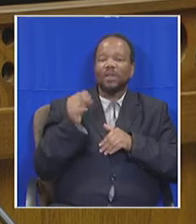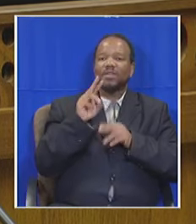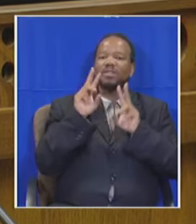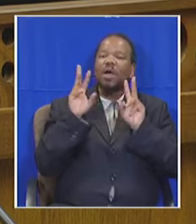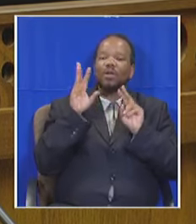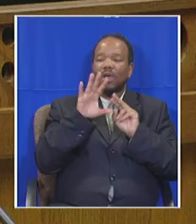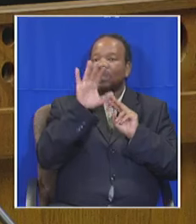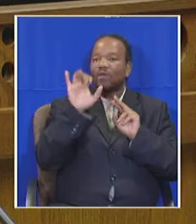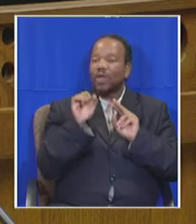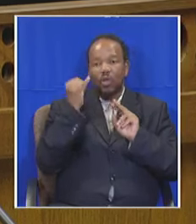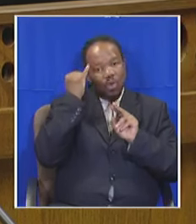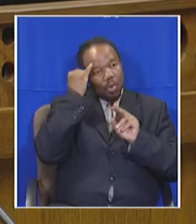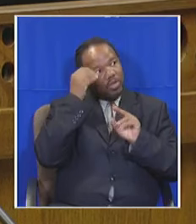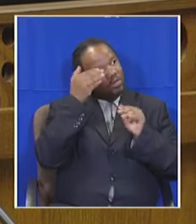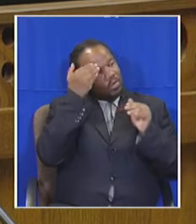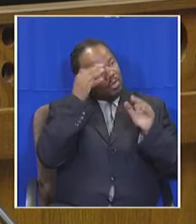to the rest of the world.